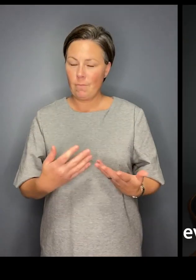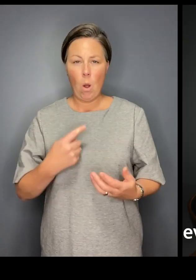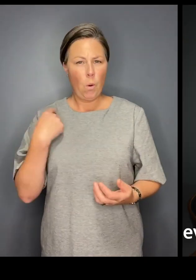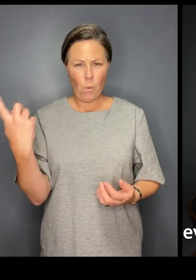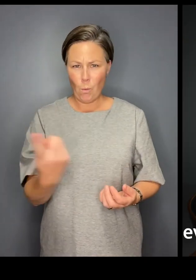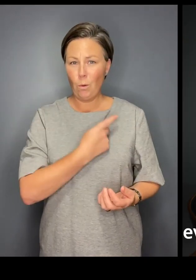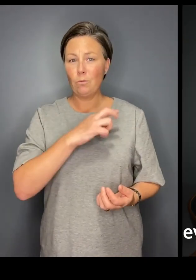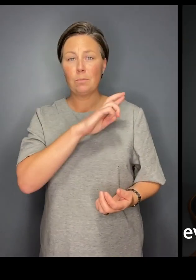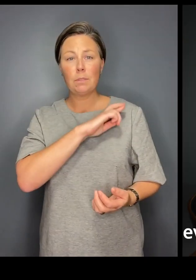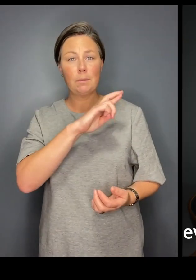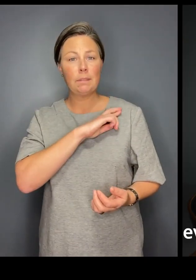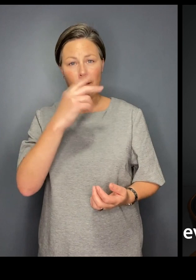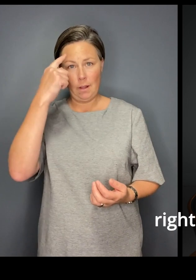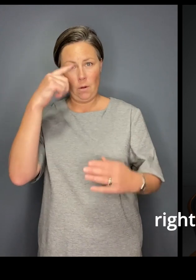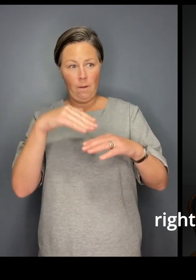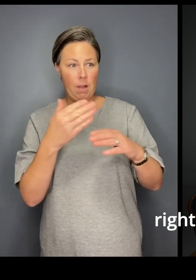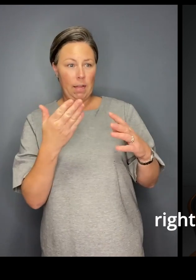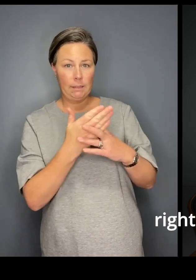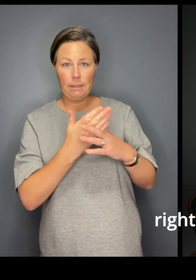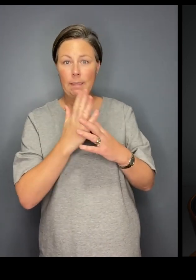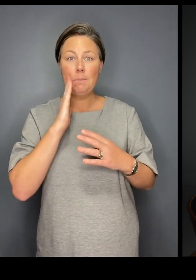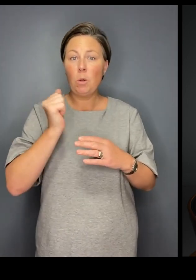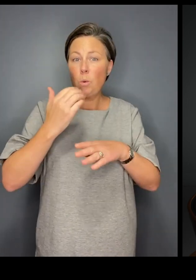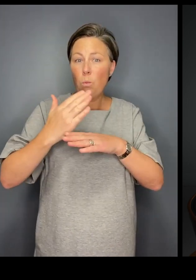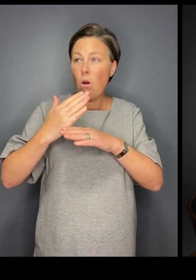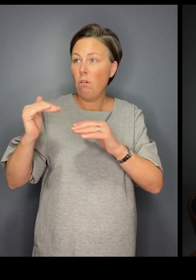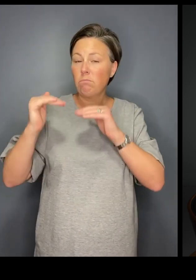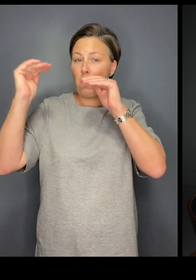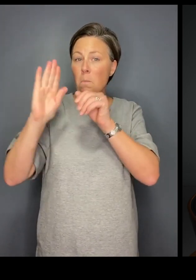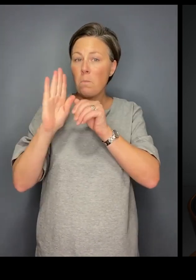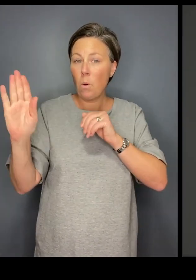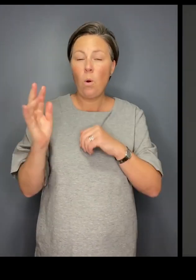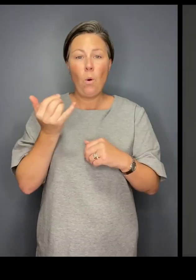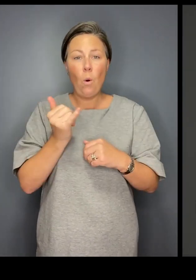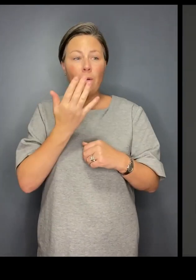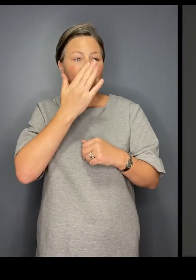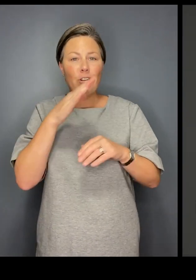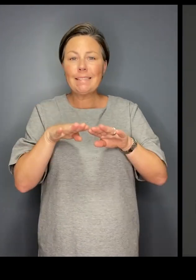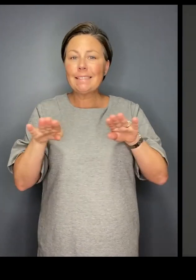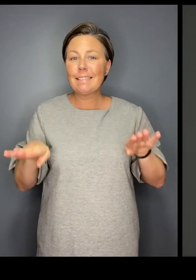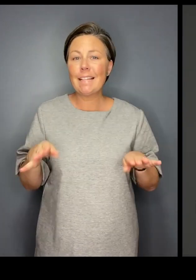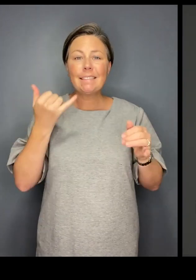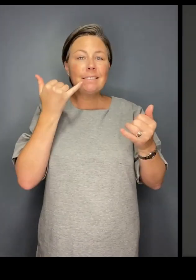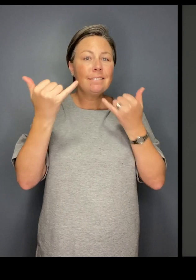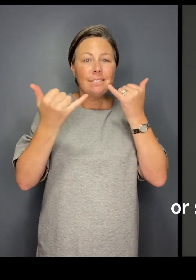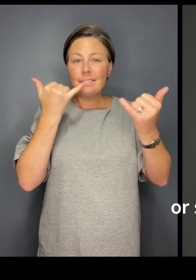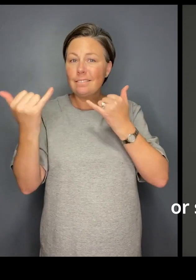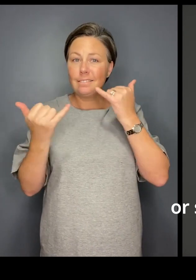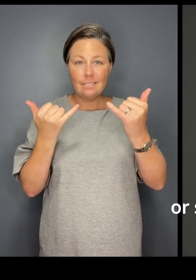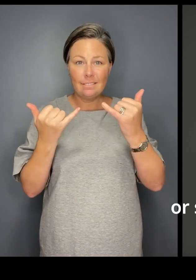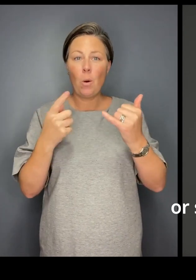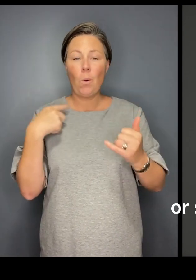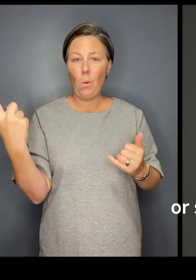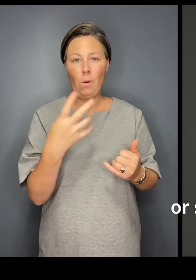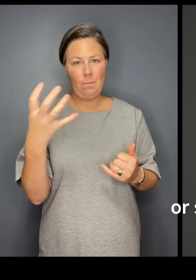It's absolutely everybody's responsibility, right from the board of directors all the way to front of staff at the reception. So not just down to the medical professionals or someone